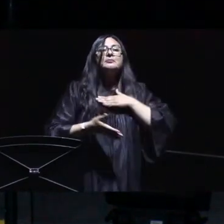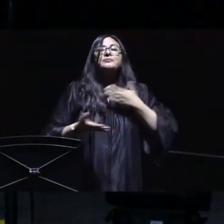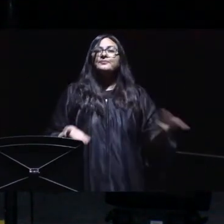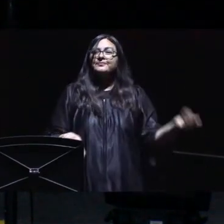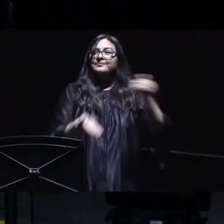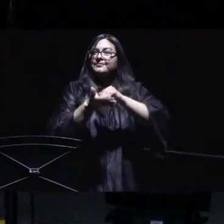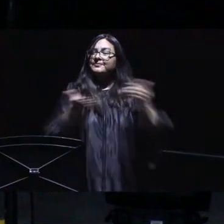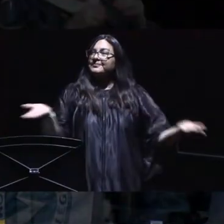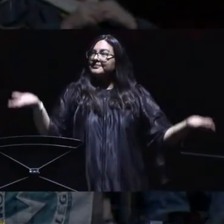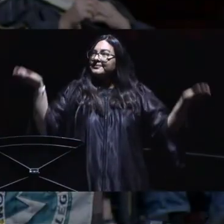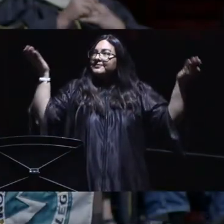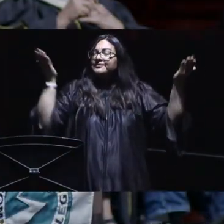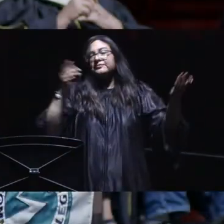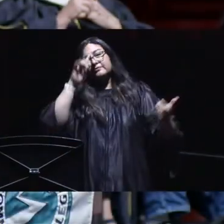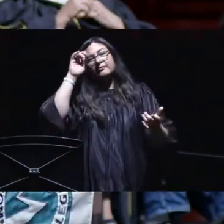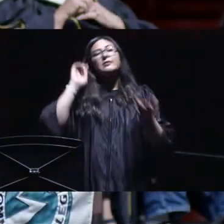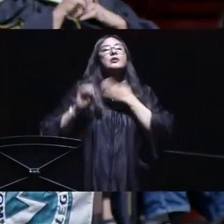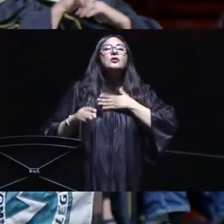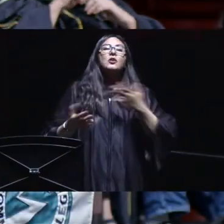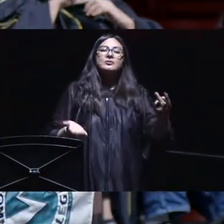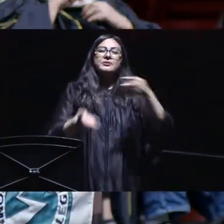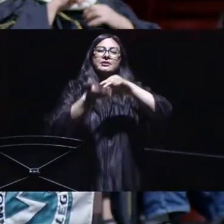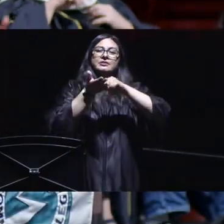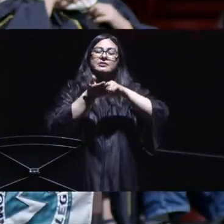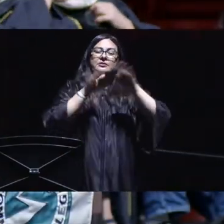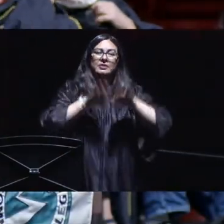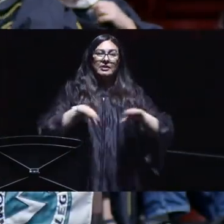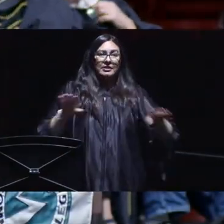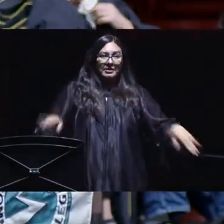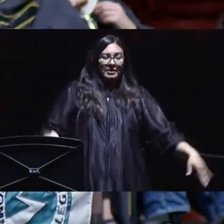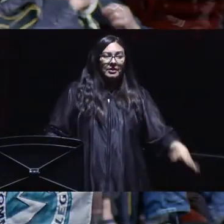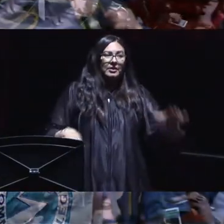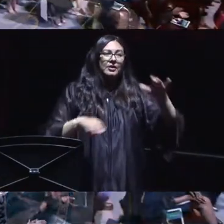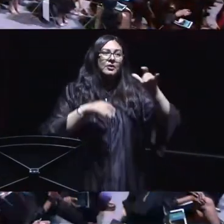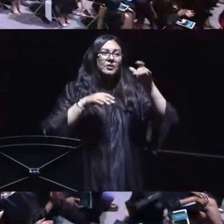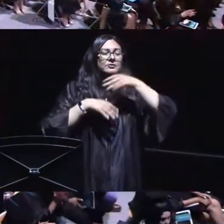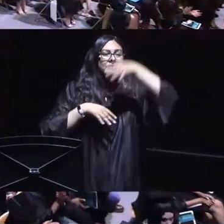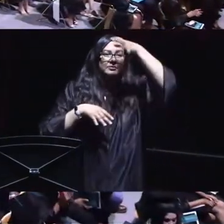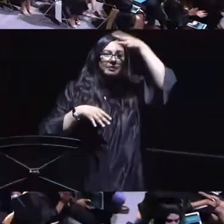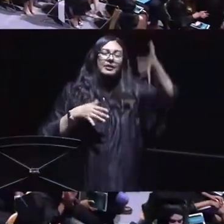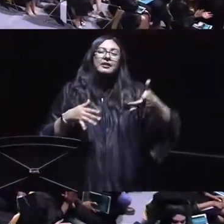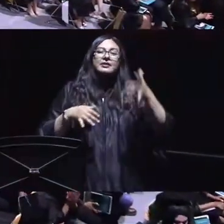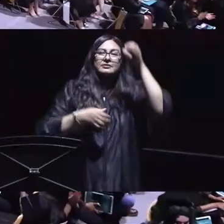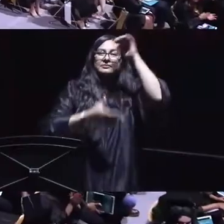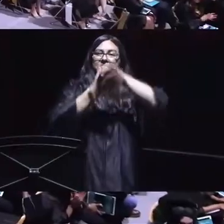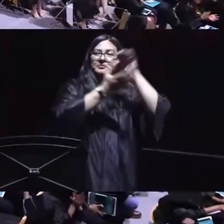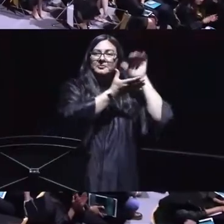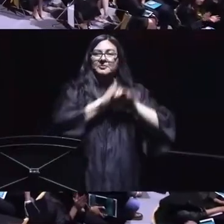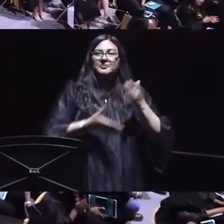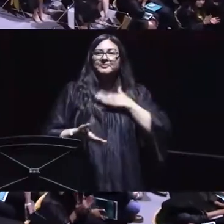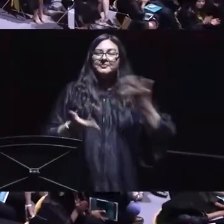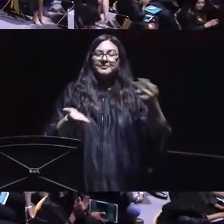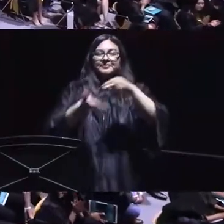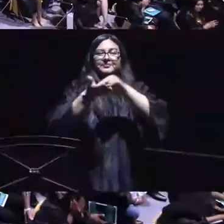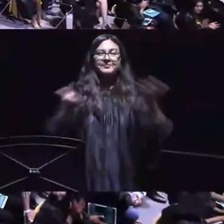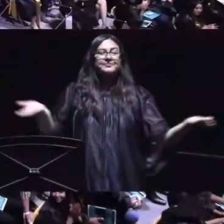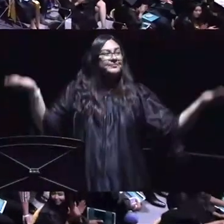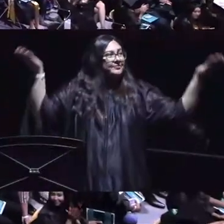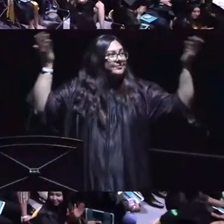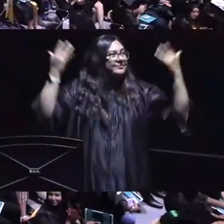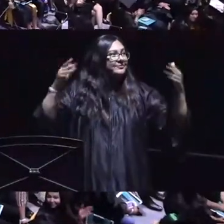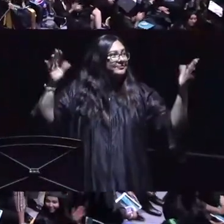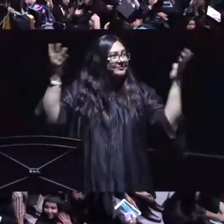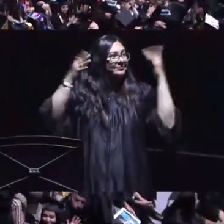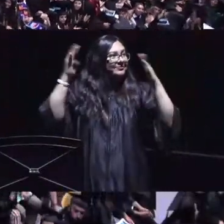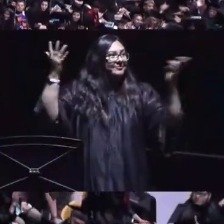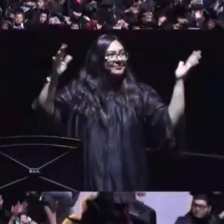stand? Por favor, ponerse de pie los hijos, padres, y esposos y esposas de los graduados.